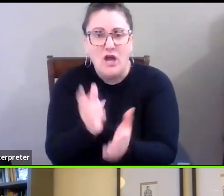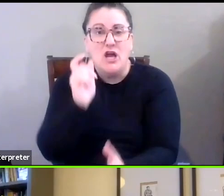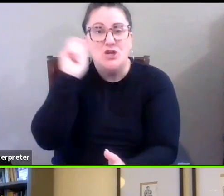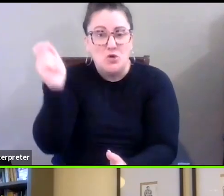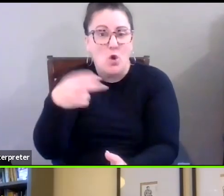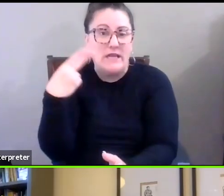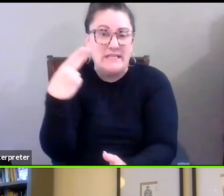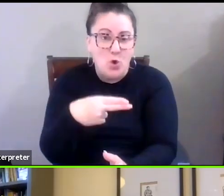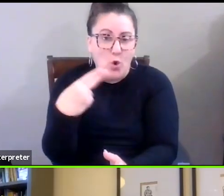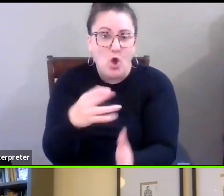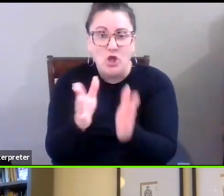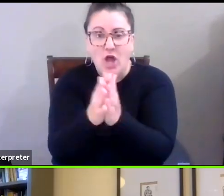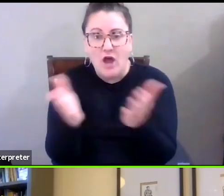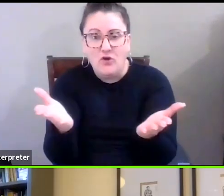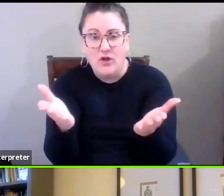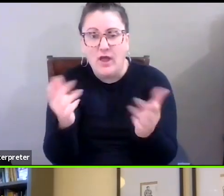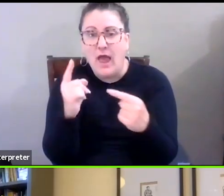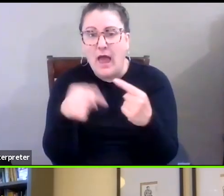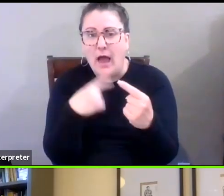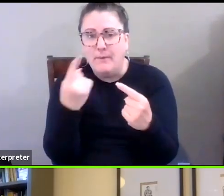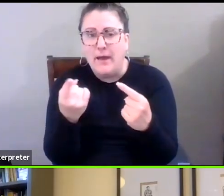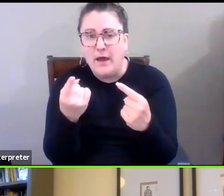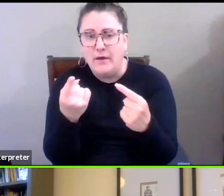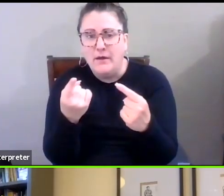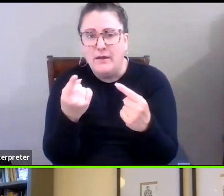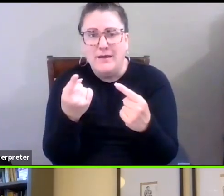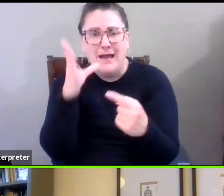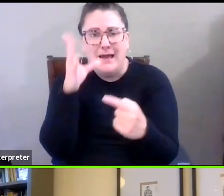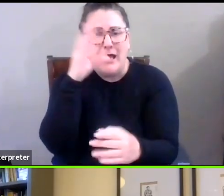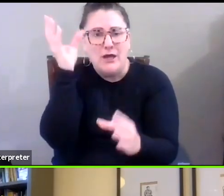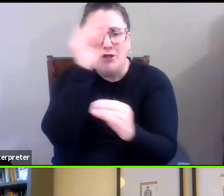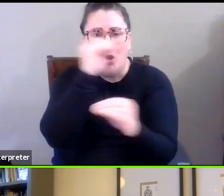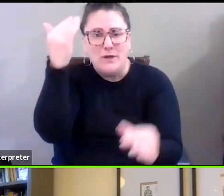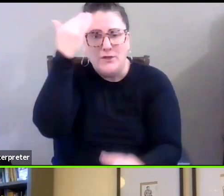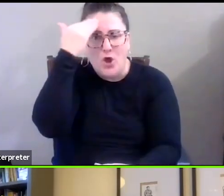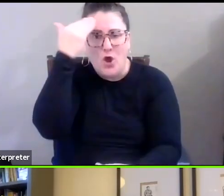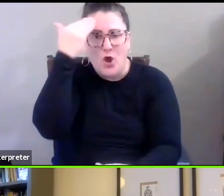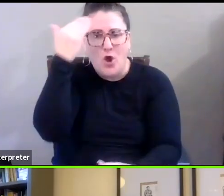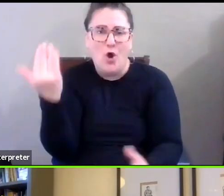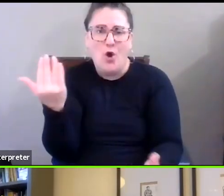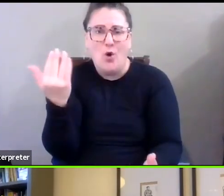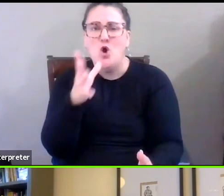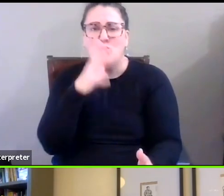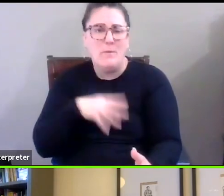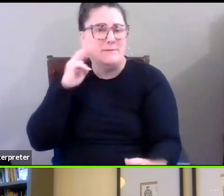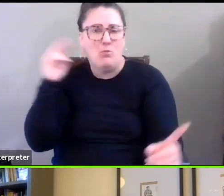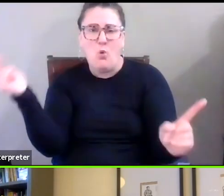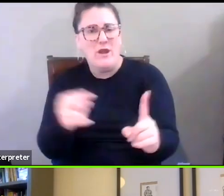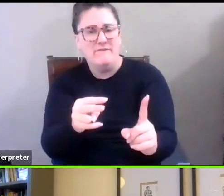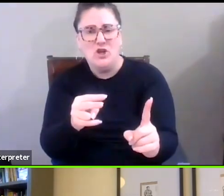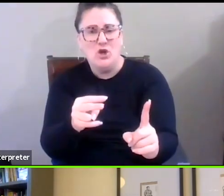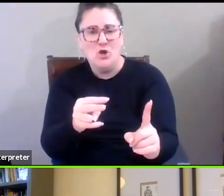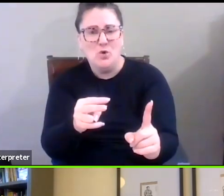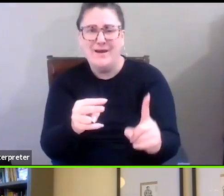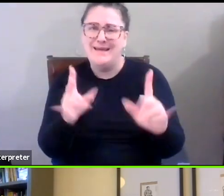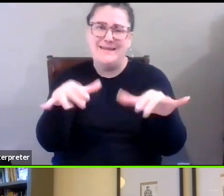historical novel about a guy no one knows about, told from three women's point of views. Yeah, we don't know. We don't know